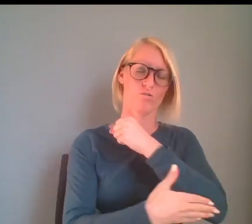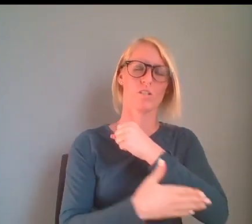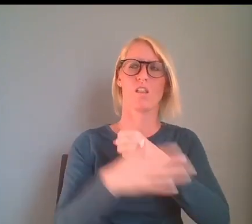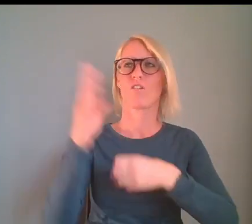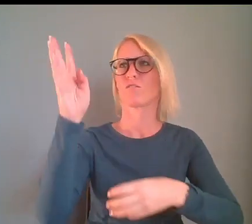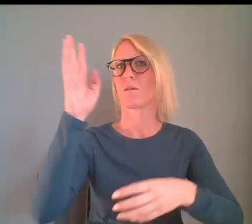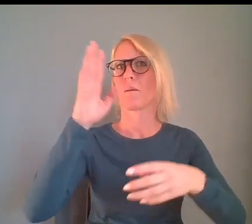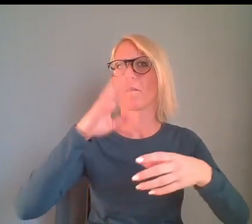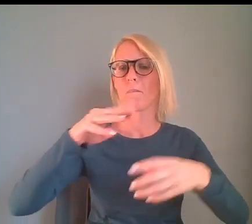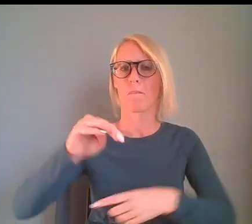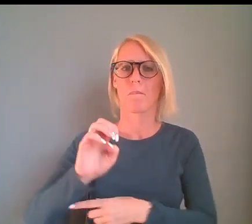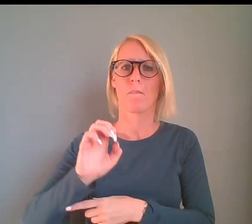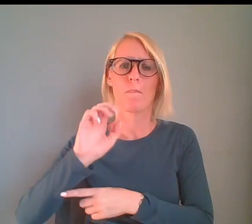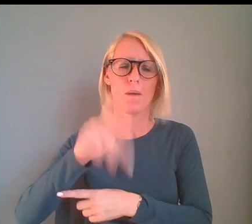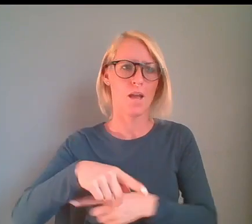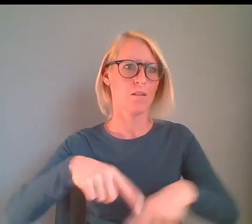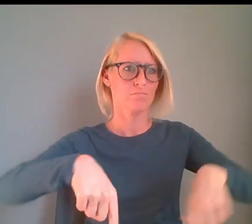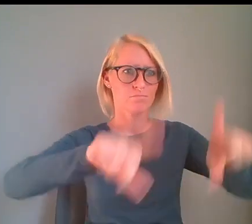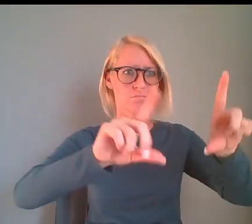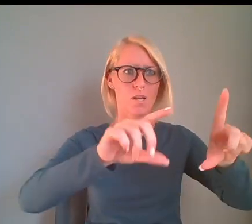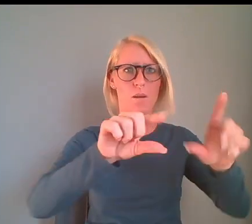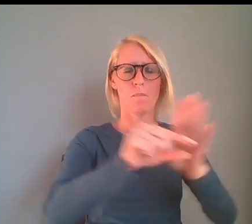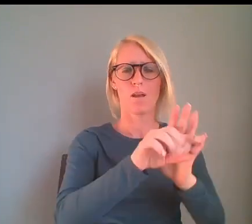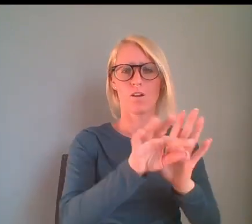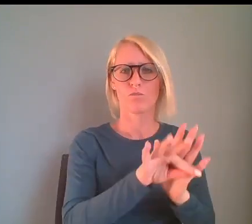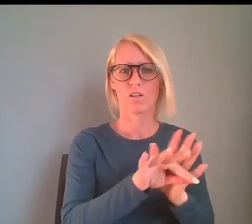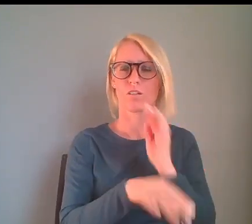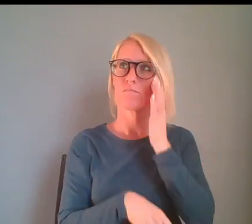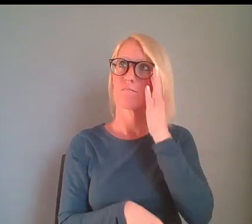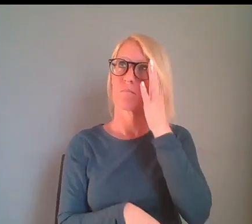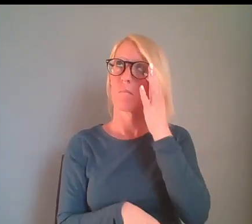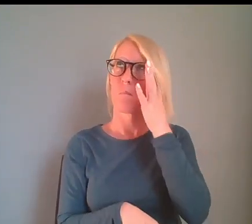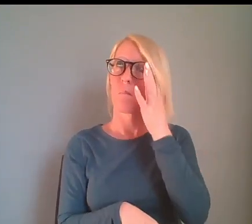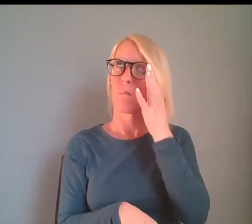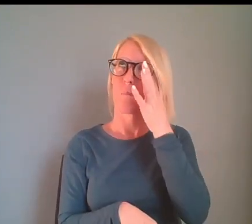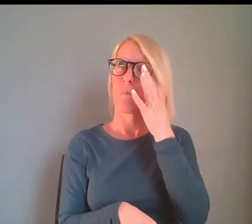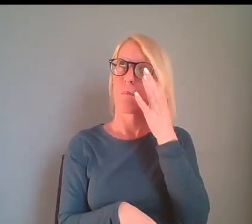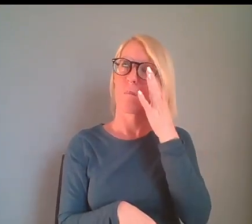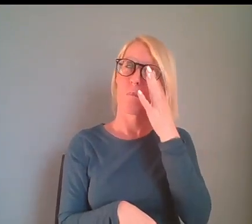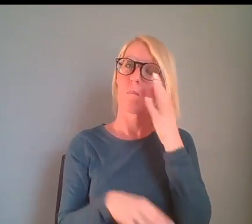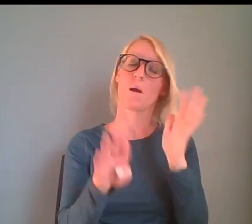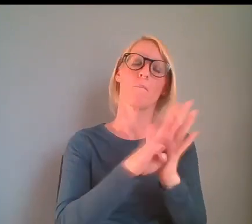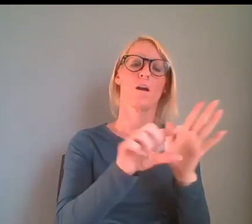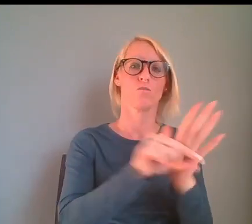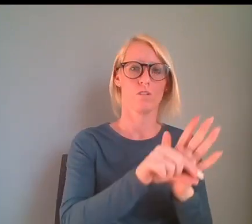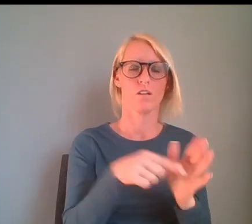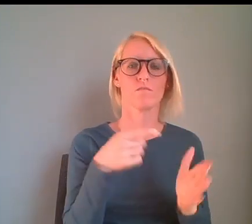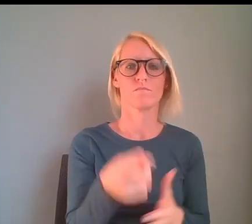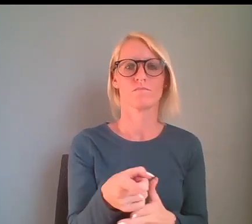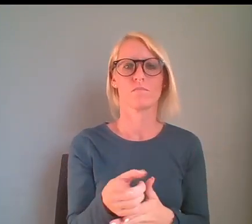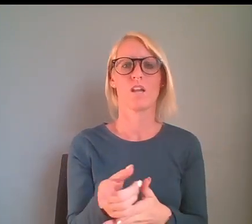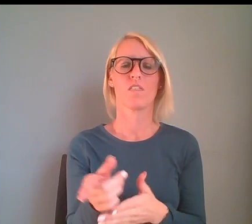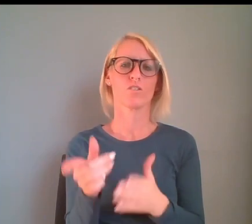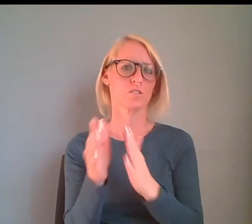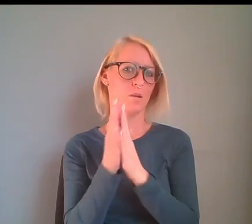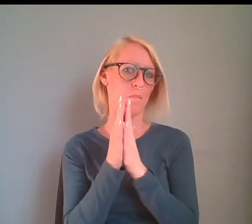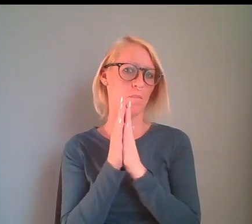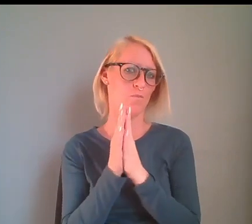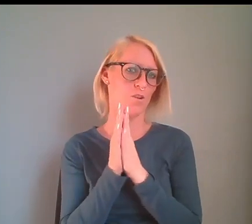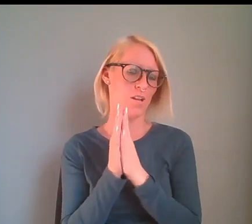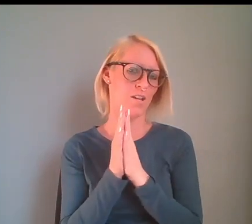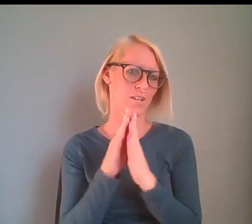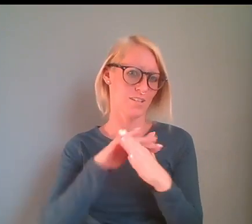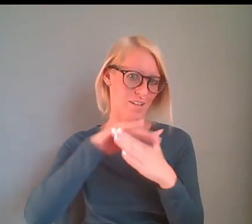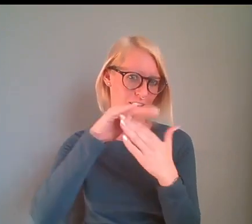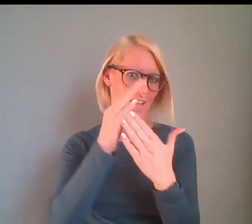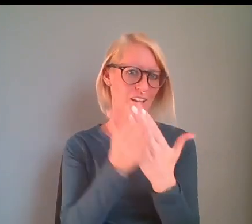there's a feather floating down on her shoulder that I drew. And it's there's little praying hands, and I actually did those